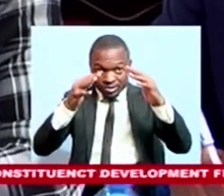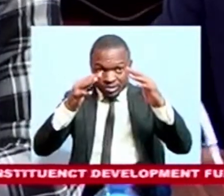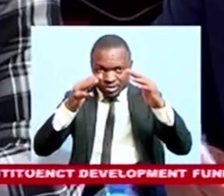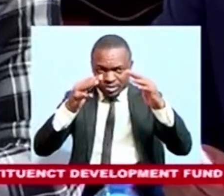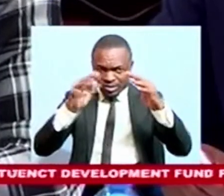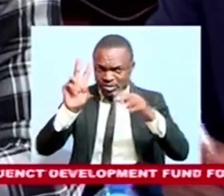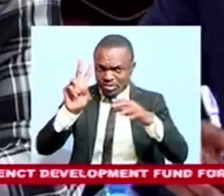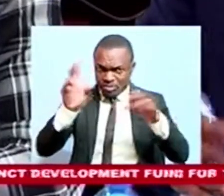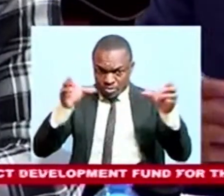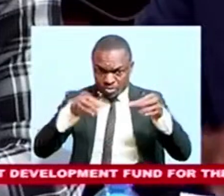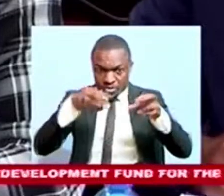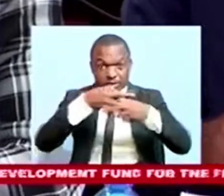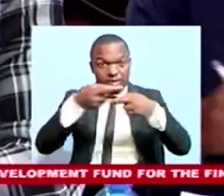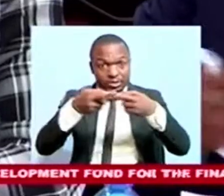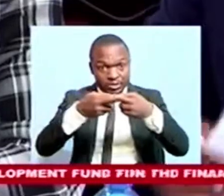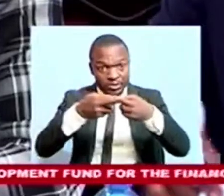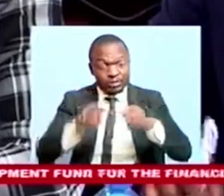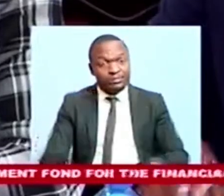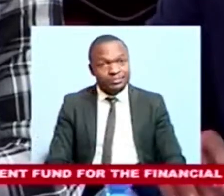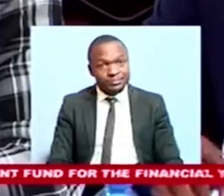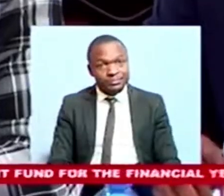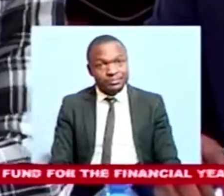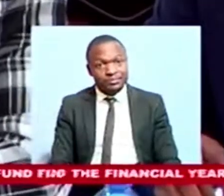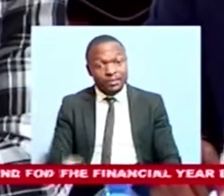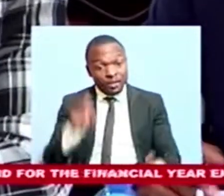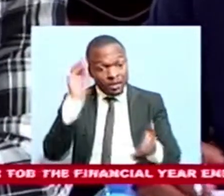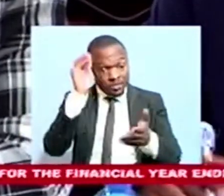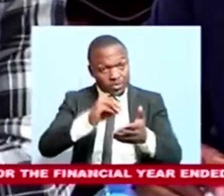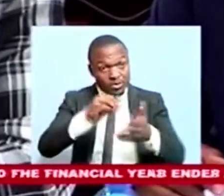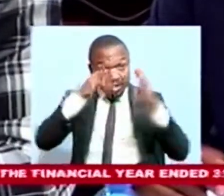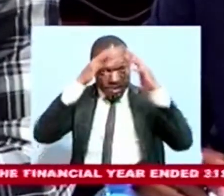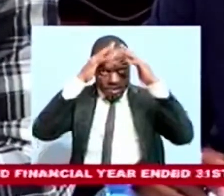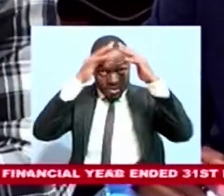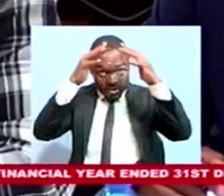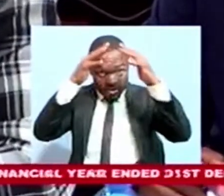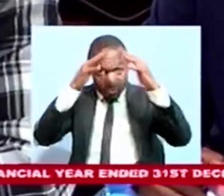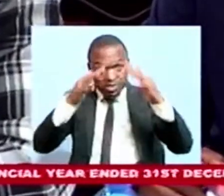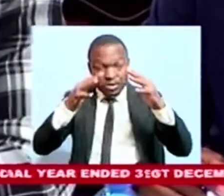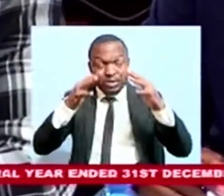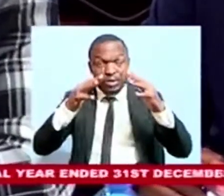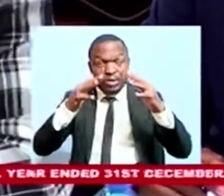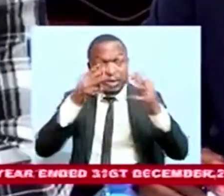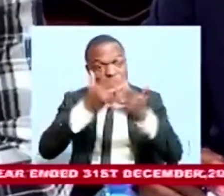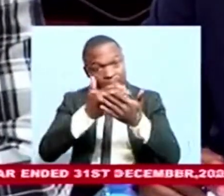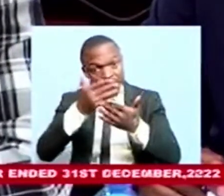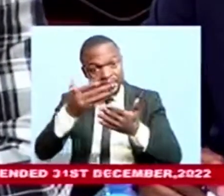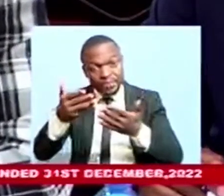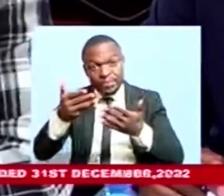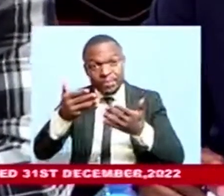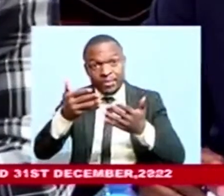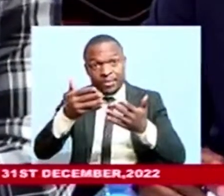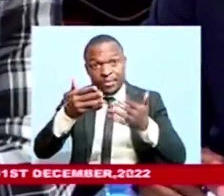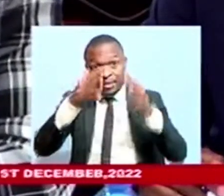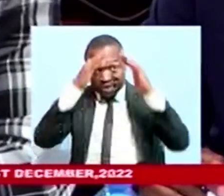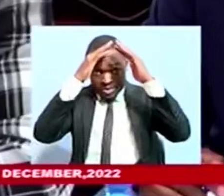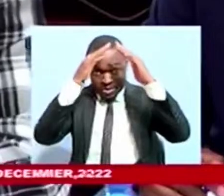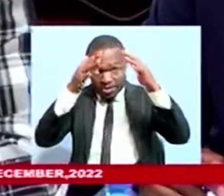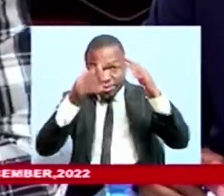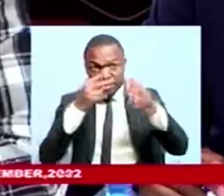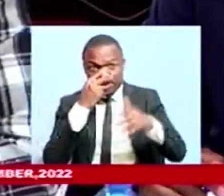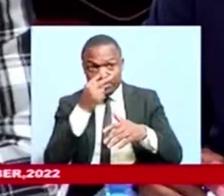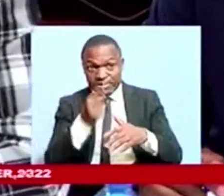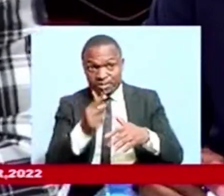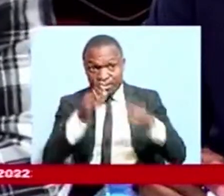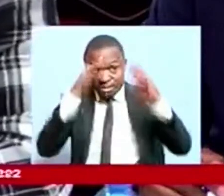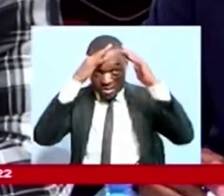two classes. He had done roofing 2 classes. Then he also procured roofing up to the end, which will see the roofing